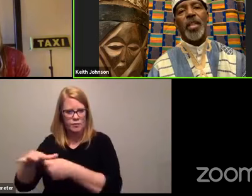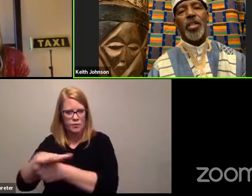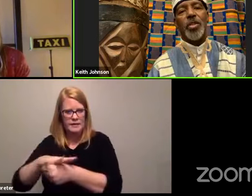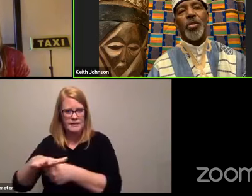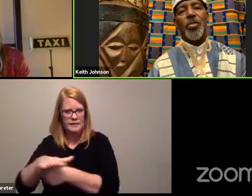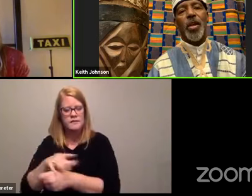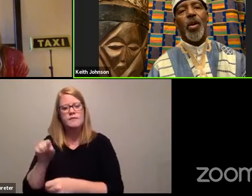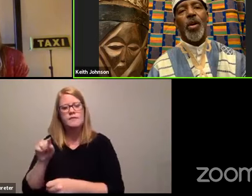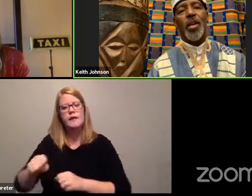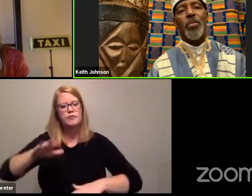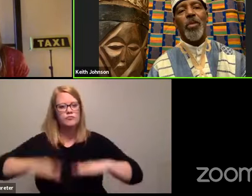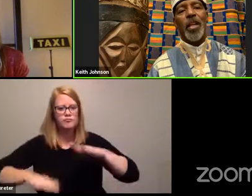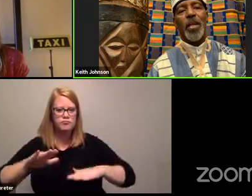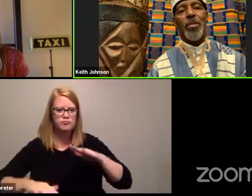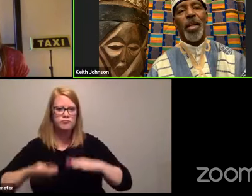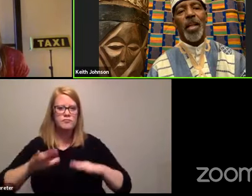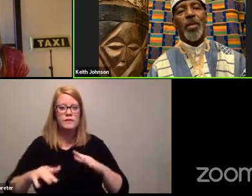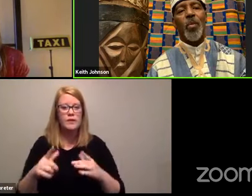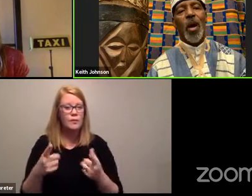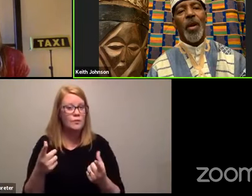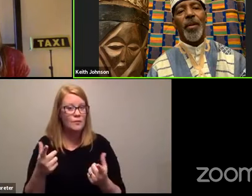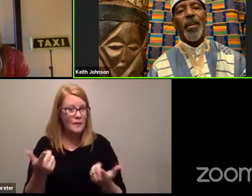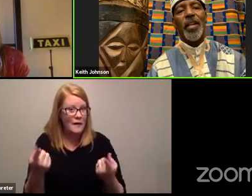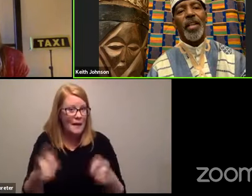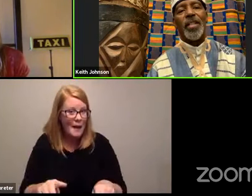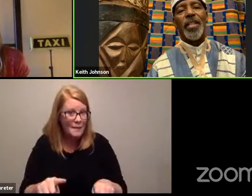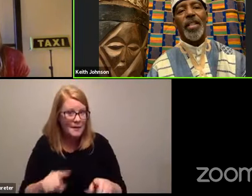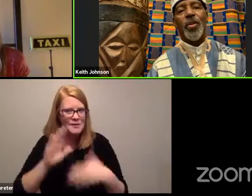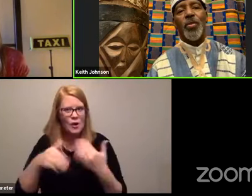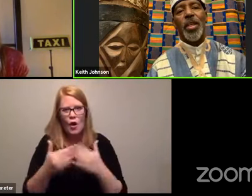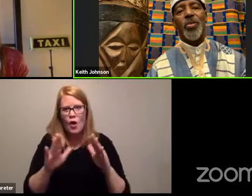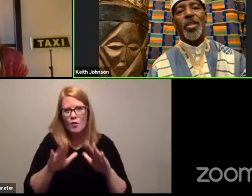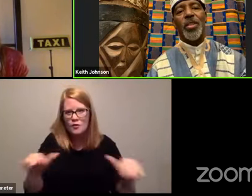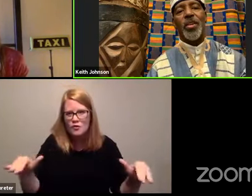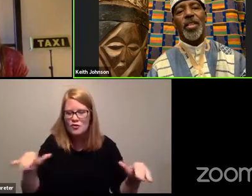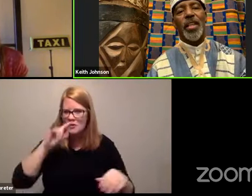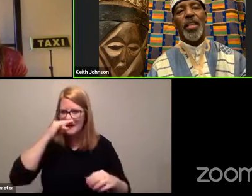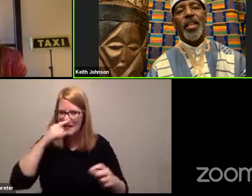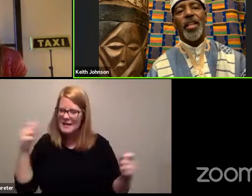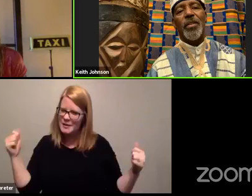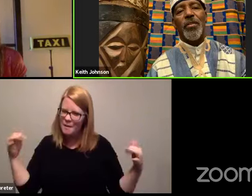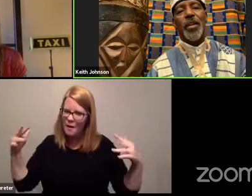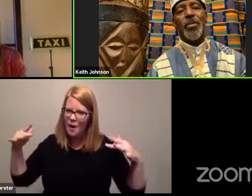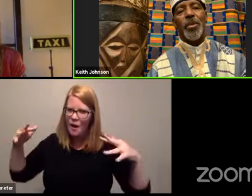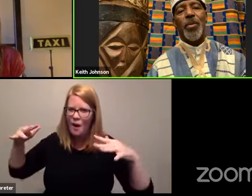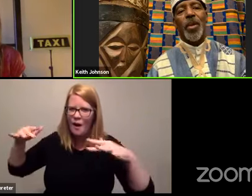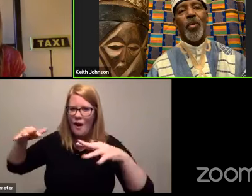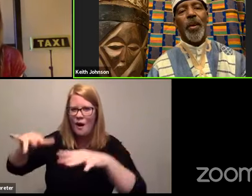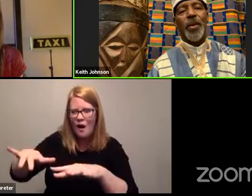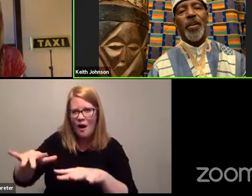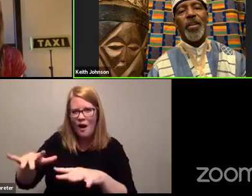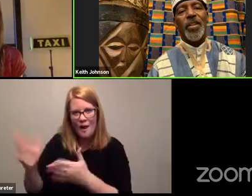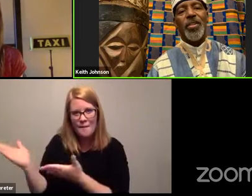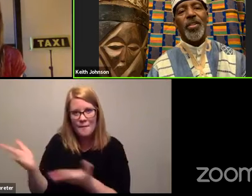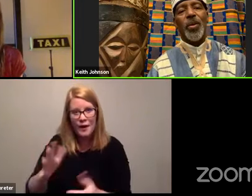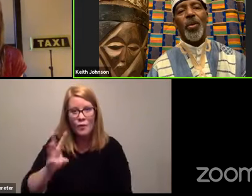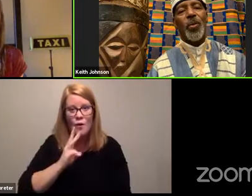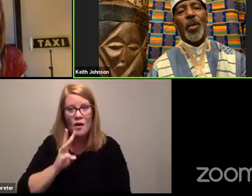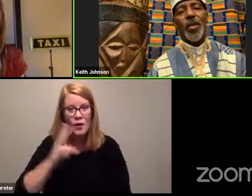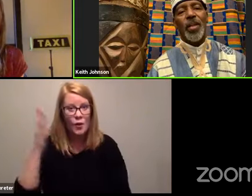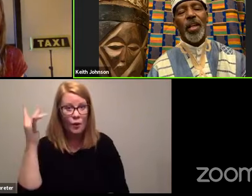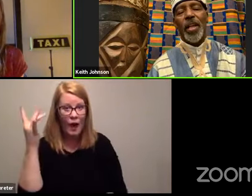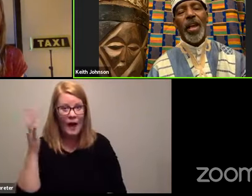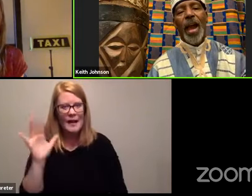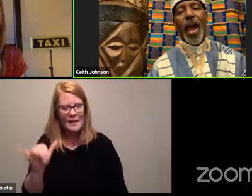rhythm, and the children all come running, bringing him water, because he told them he was thirsty and for them to bring water.